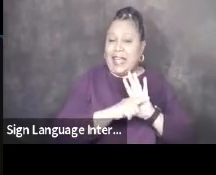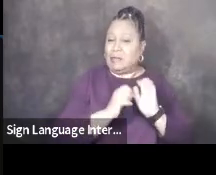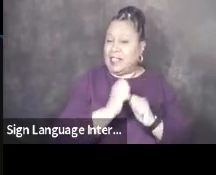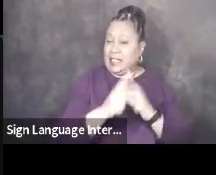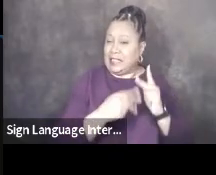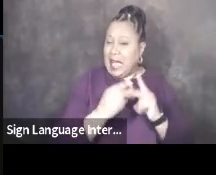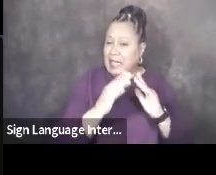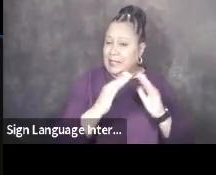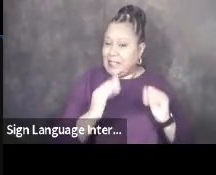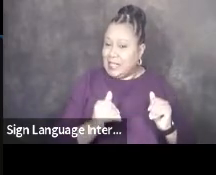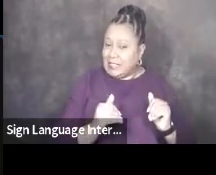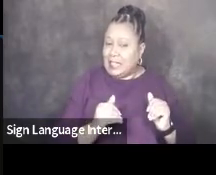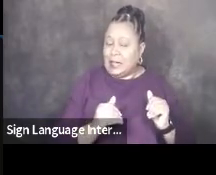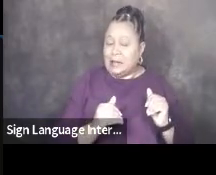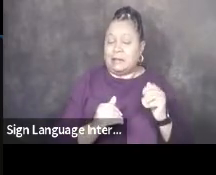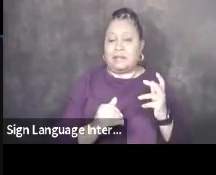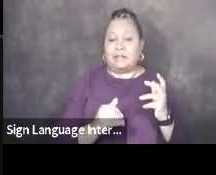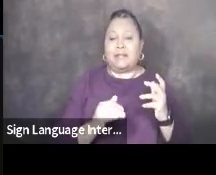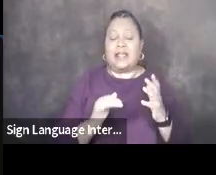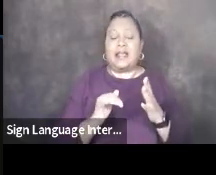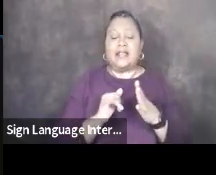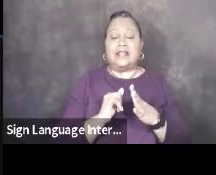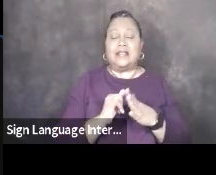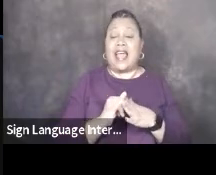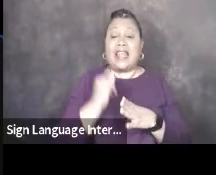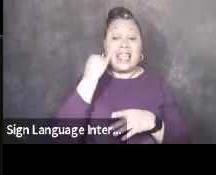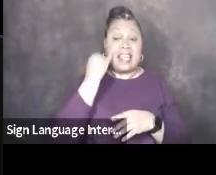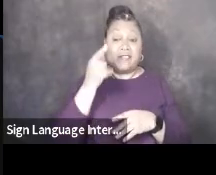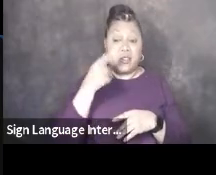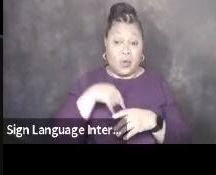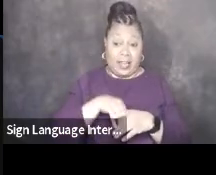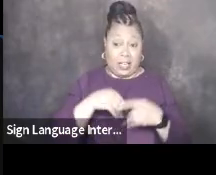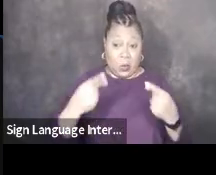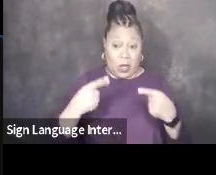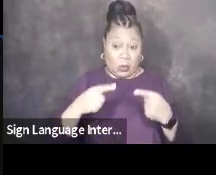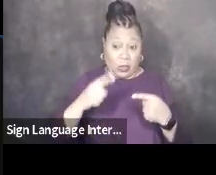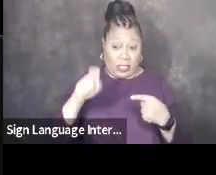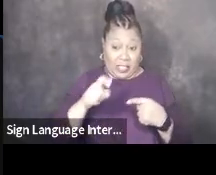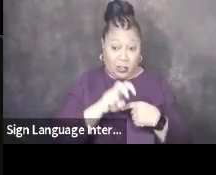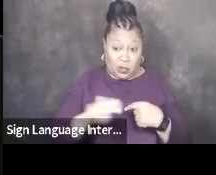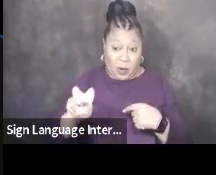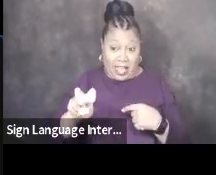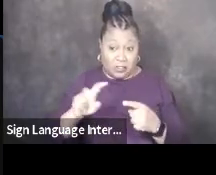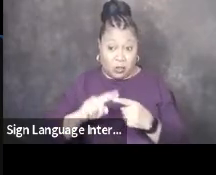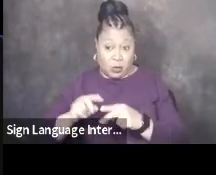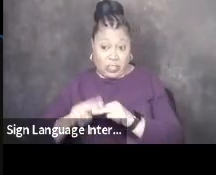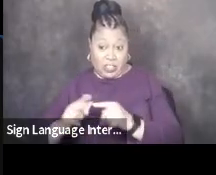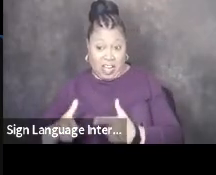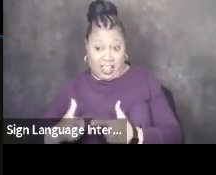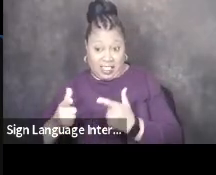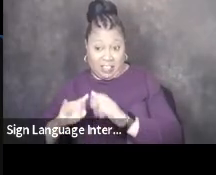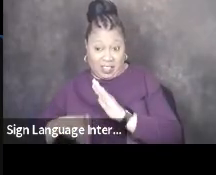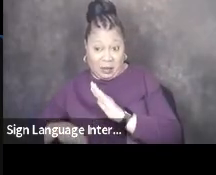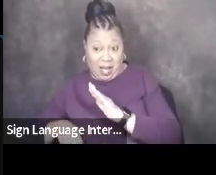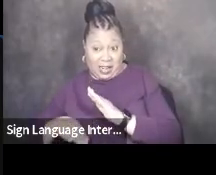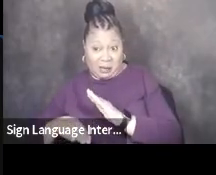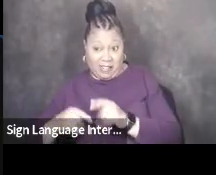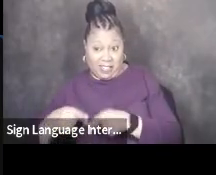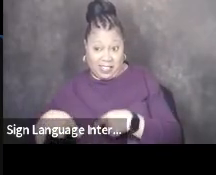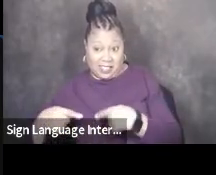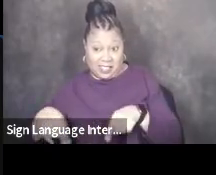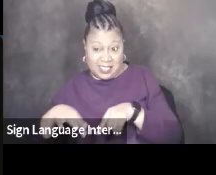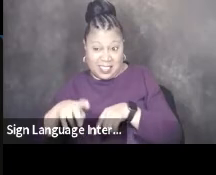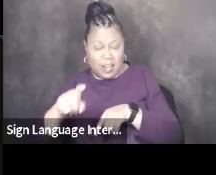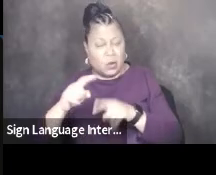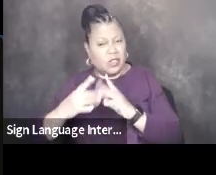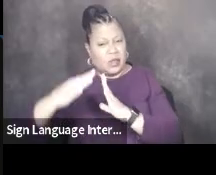of system, is that if you are in a wheelchair and you need to transfer into the chairlift at the bottom of the stairs, and once you get